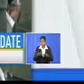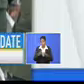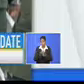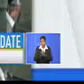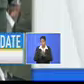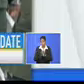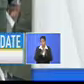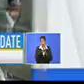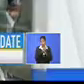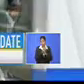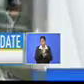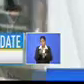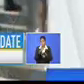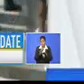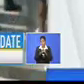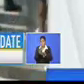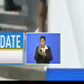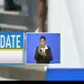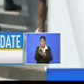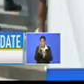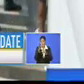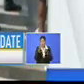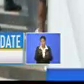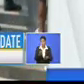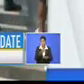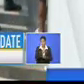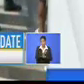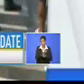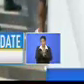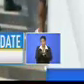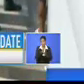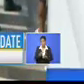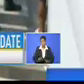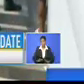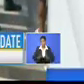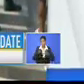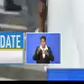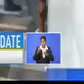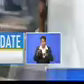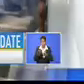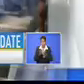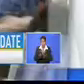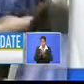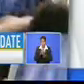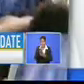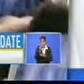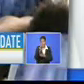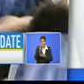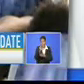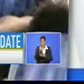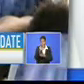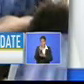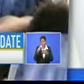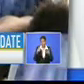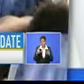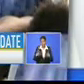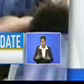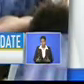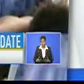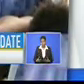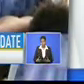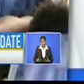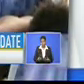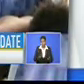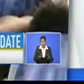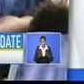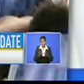stated that 17 persons were rescued alive and 28 bodies recovered. Russell says teams are still searching as